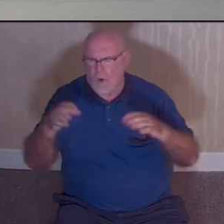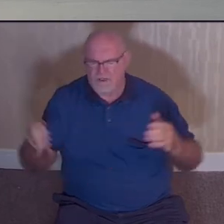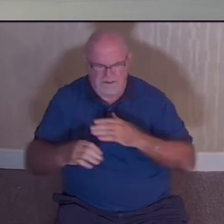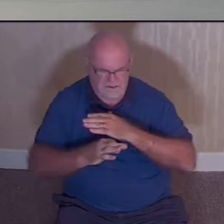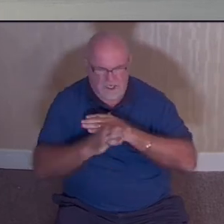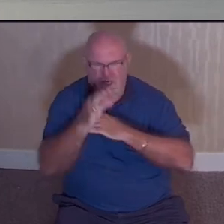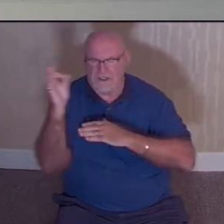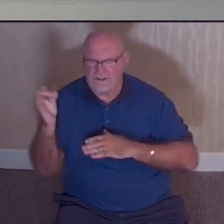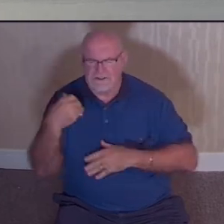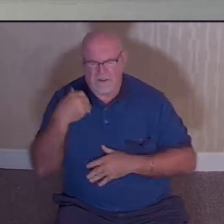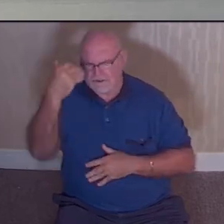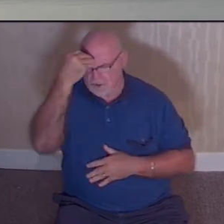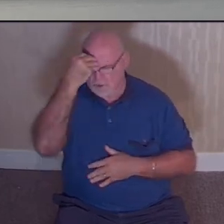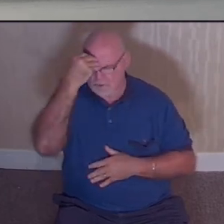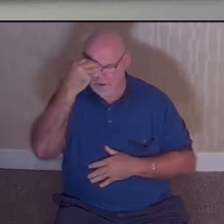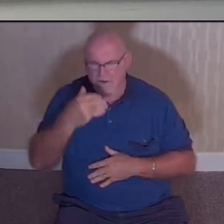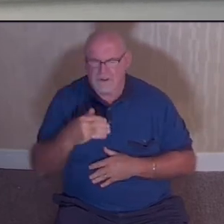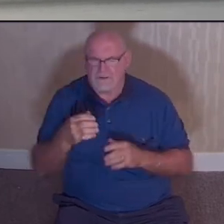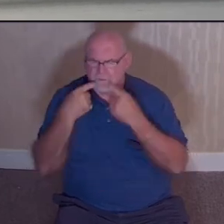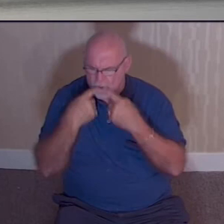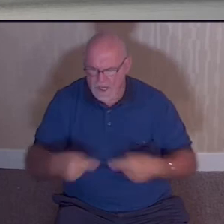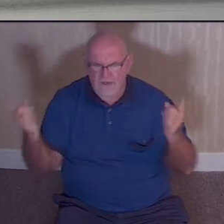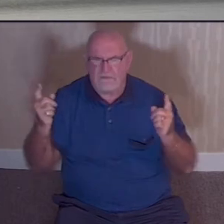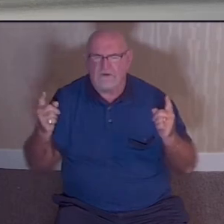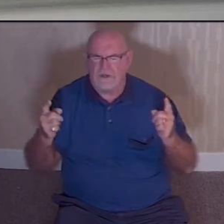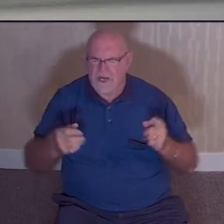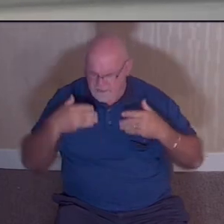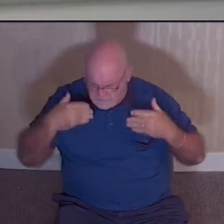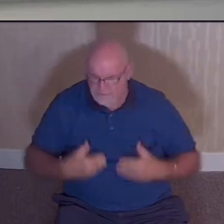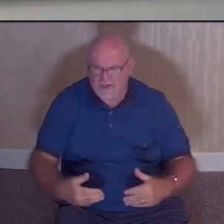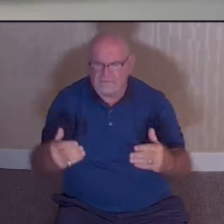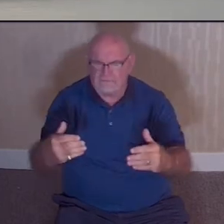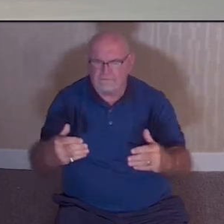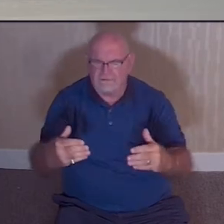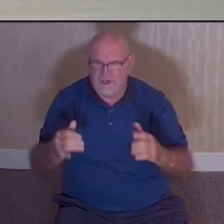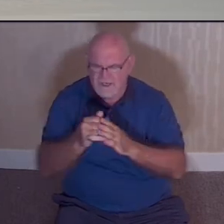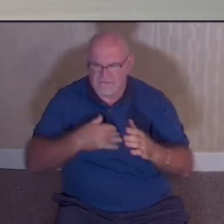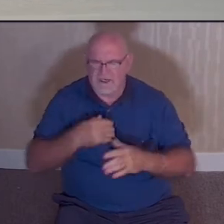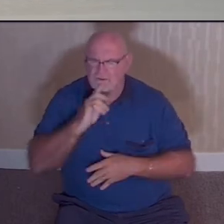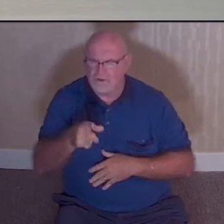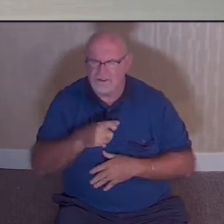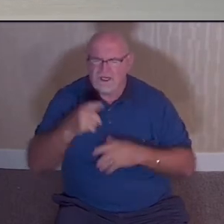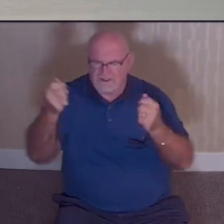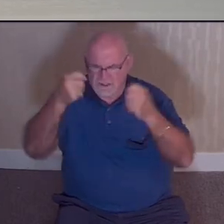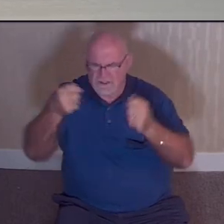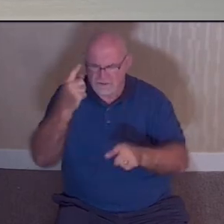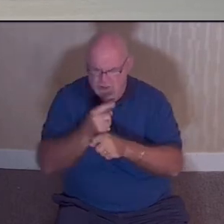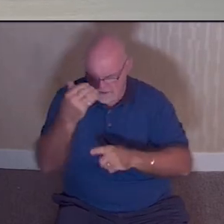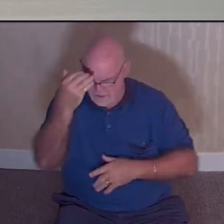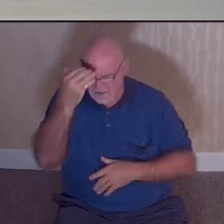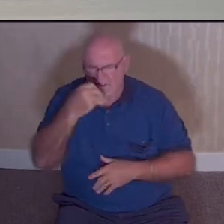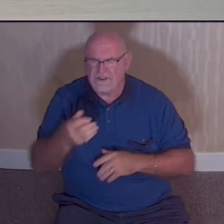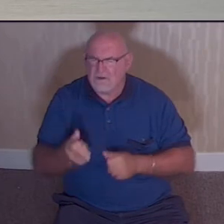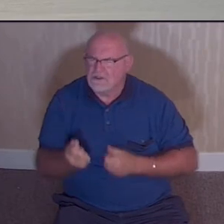is ours to know, to proclaim, and to move out on. This is my truth. I celebrate this right knowing, and